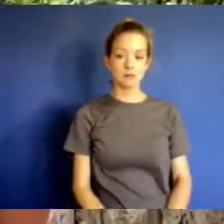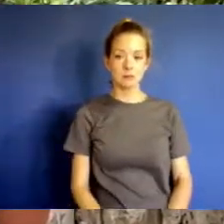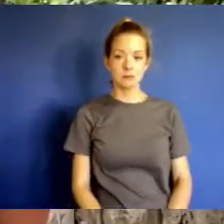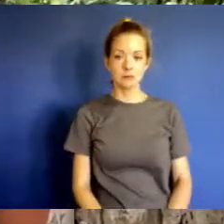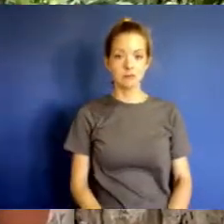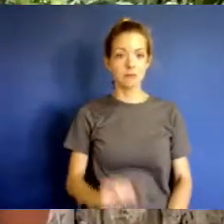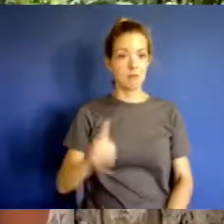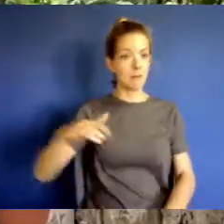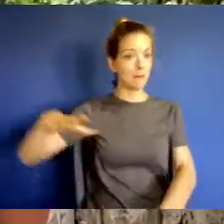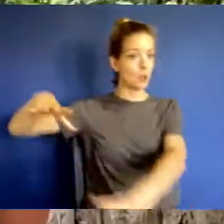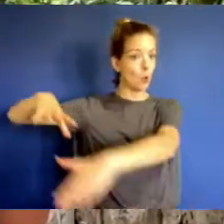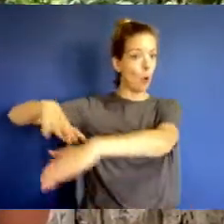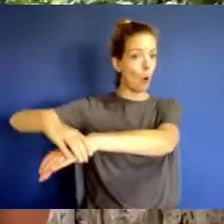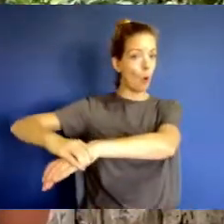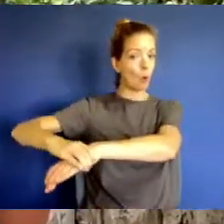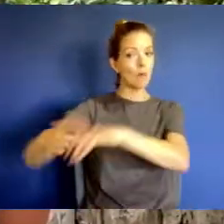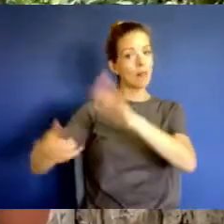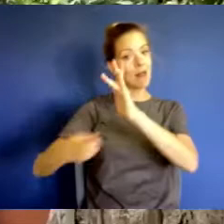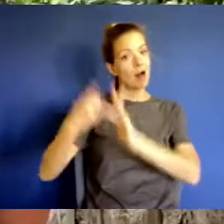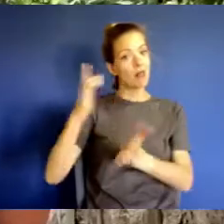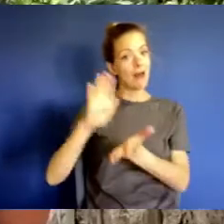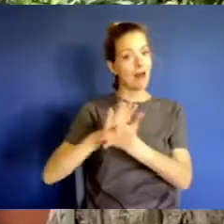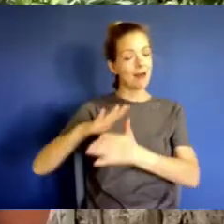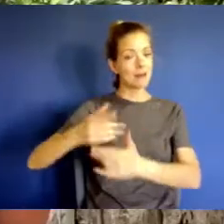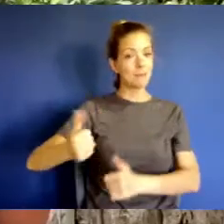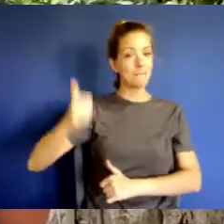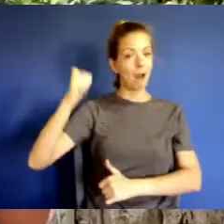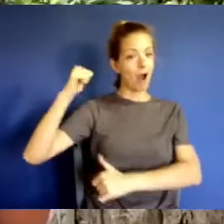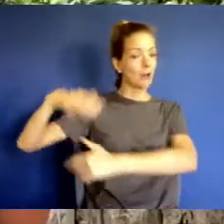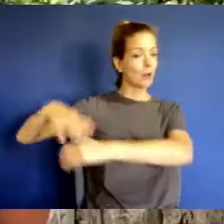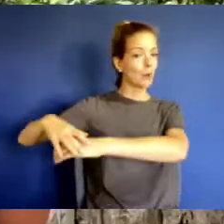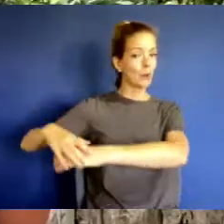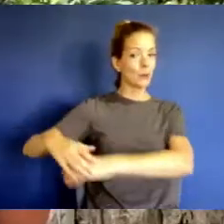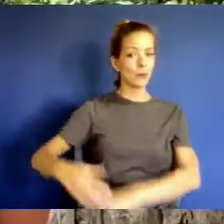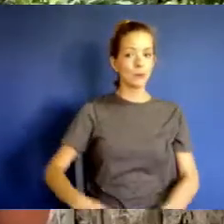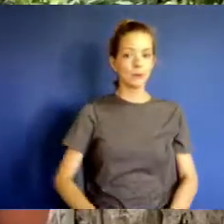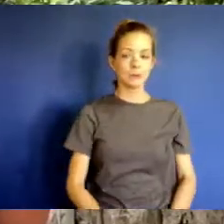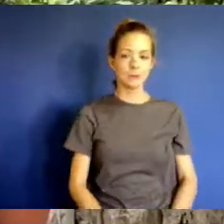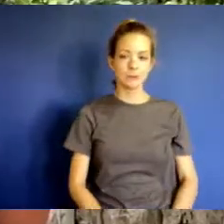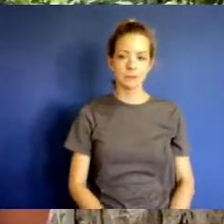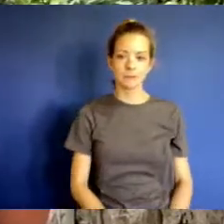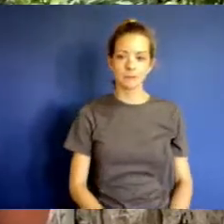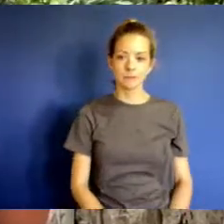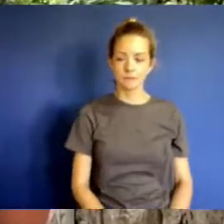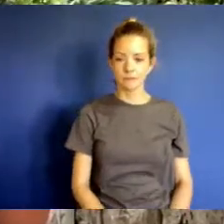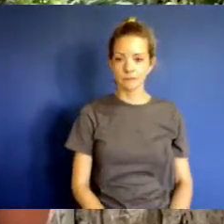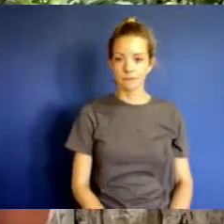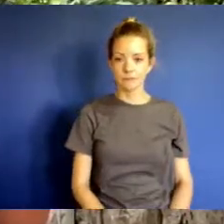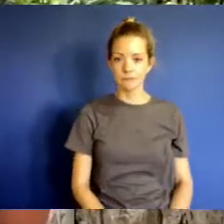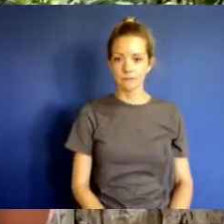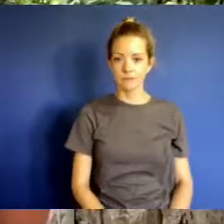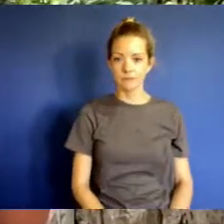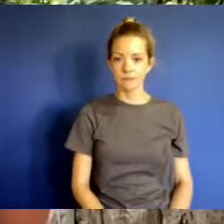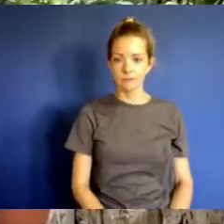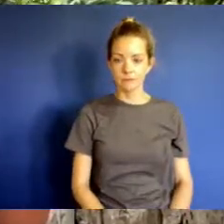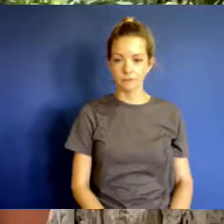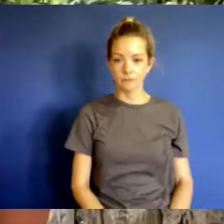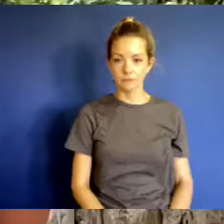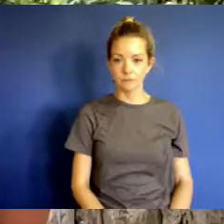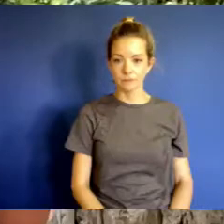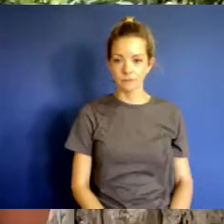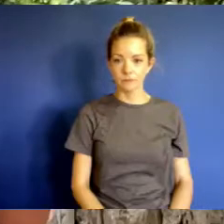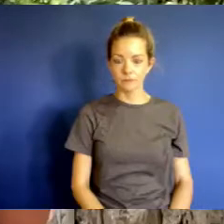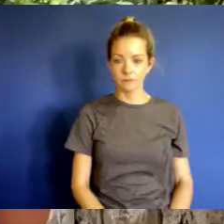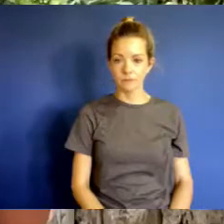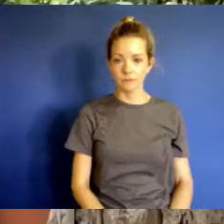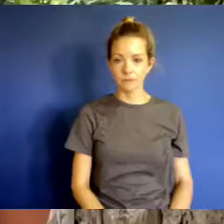see if you can take hold of the other one behind you. and it'll be a lot higher than you think. Okay, so you